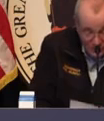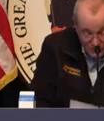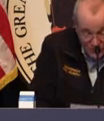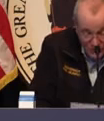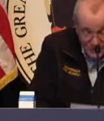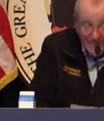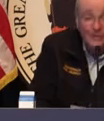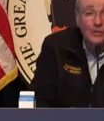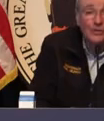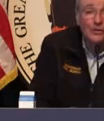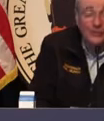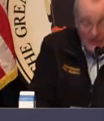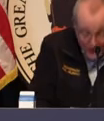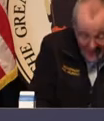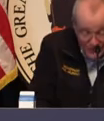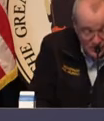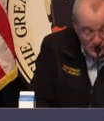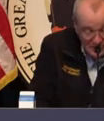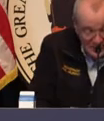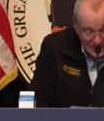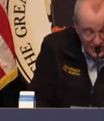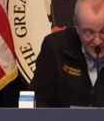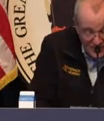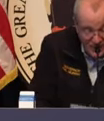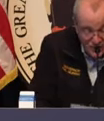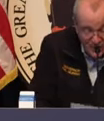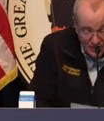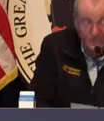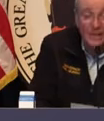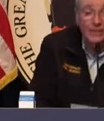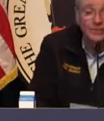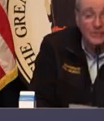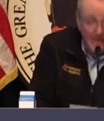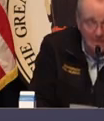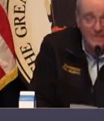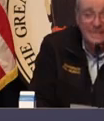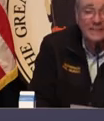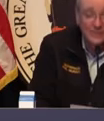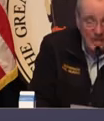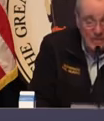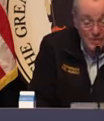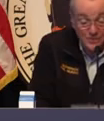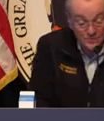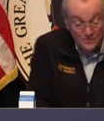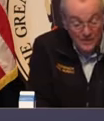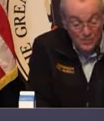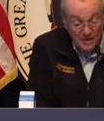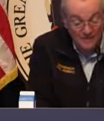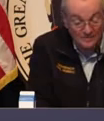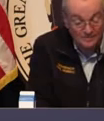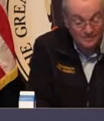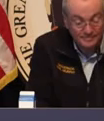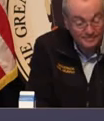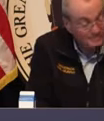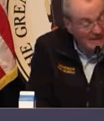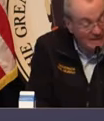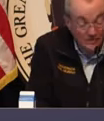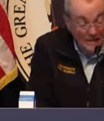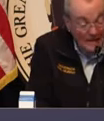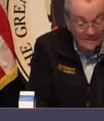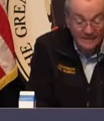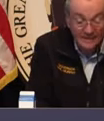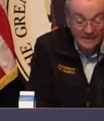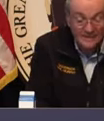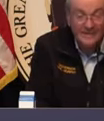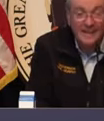of the Cousin Crew, New Jersey thanks you. And I know the families you help stay close together thank you as well. And